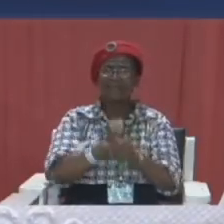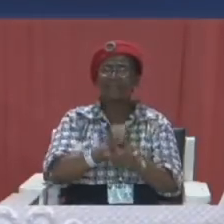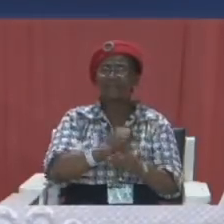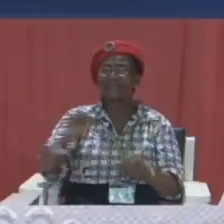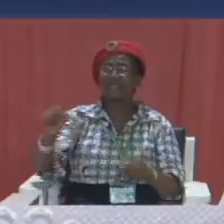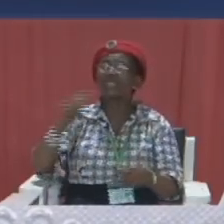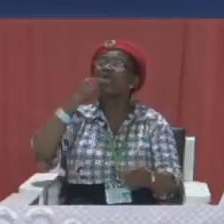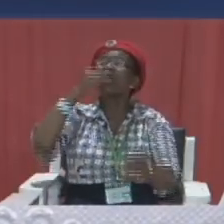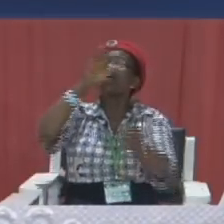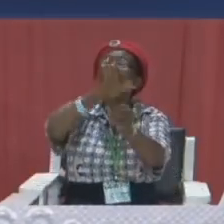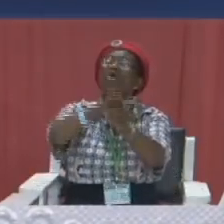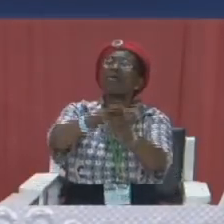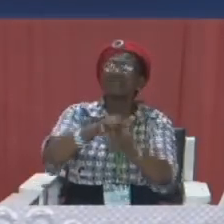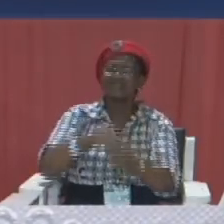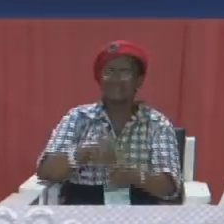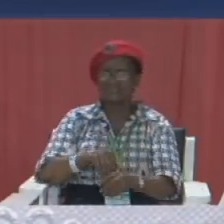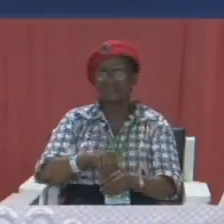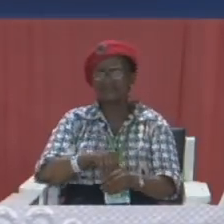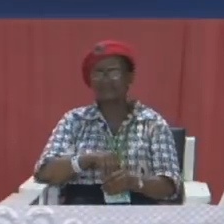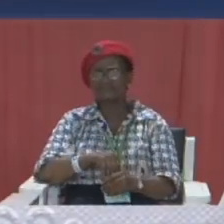Olorun Olodumare se ileri kan.